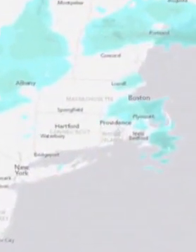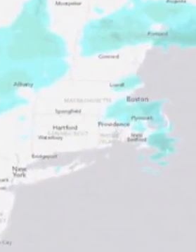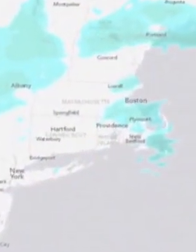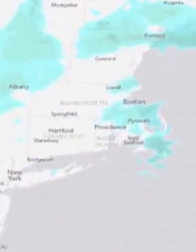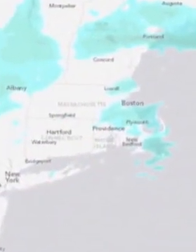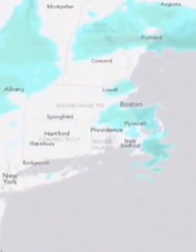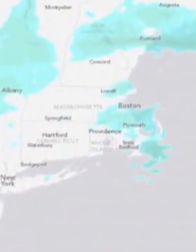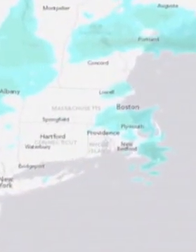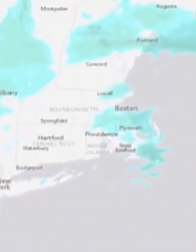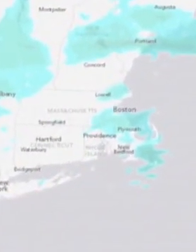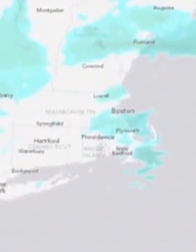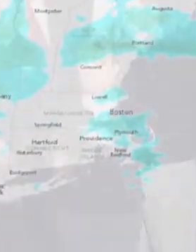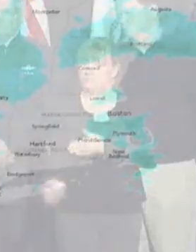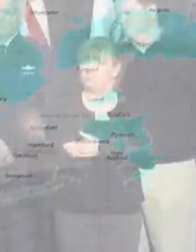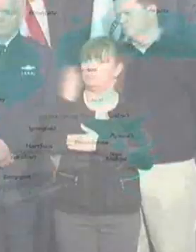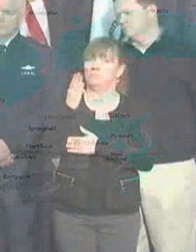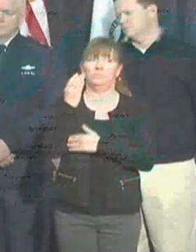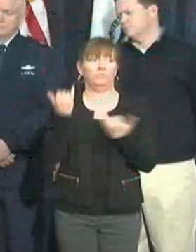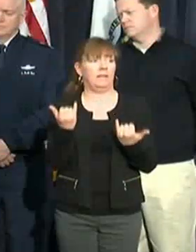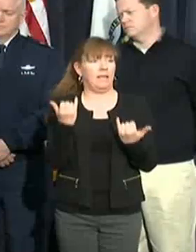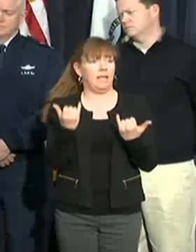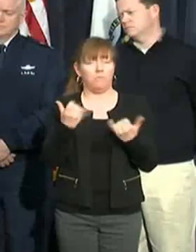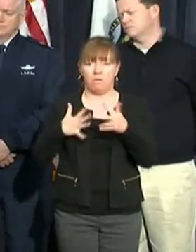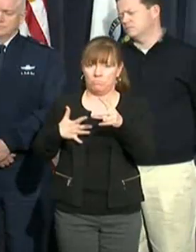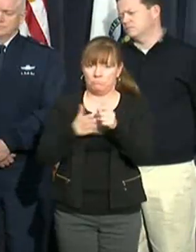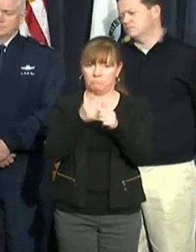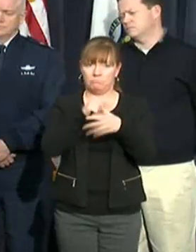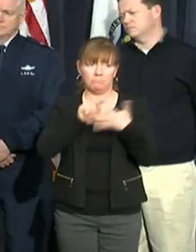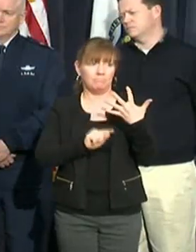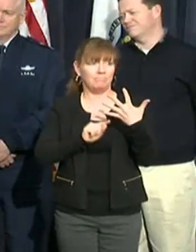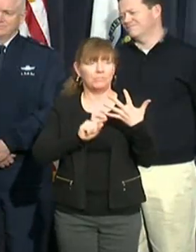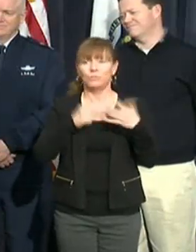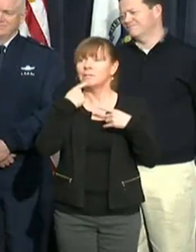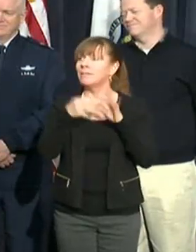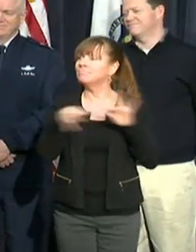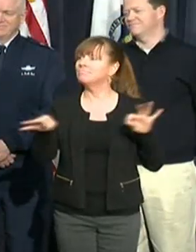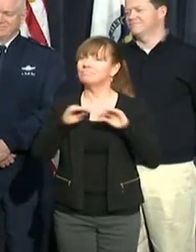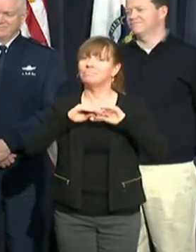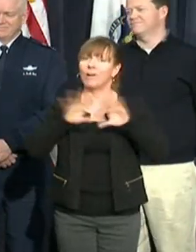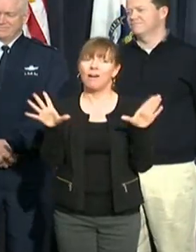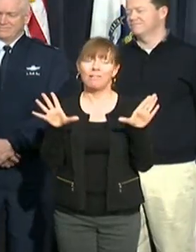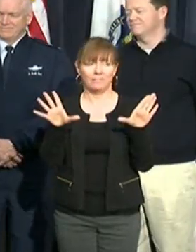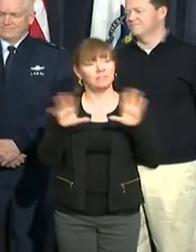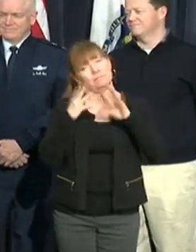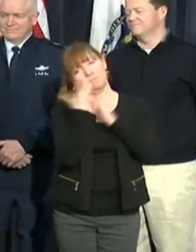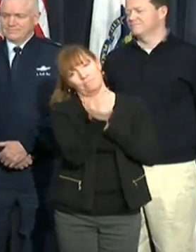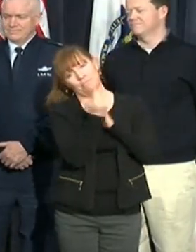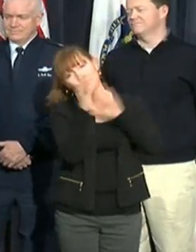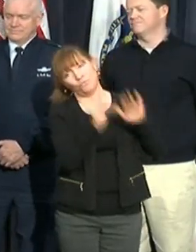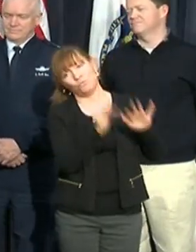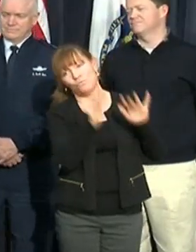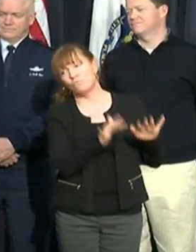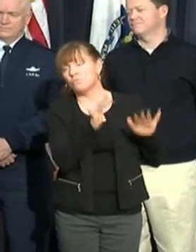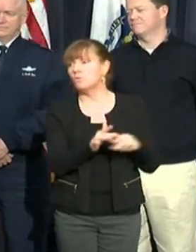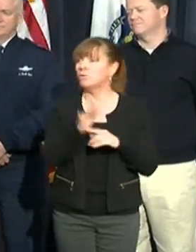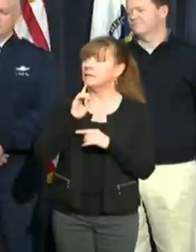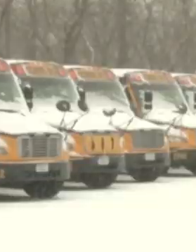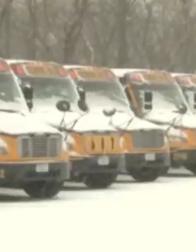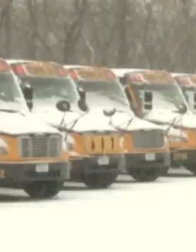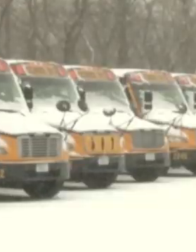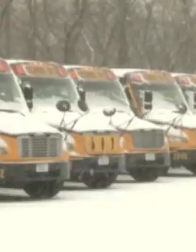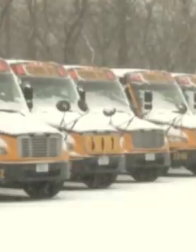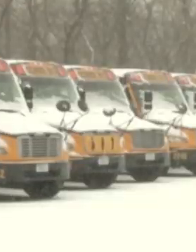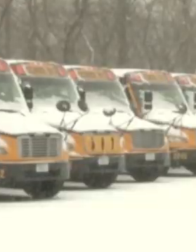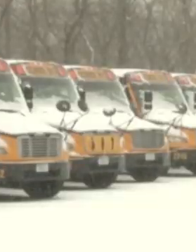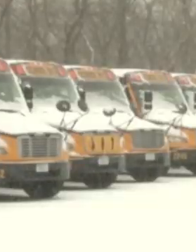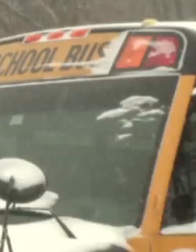stretching from Indiana to Maine. To state the obvious, it's snowing outside. Officials in Massachusetts are preparing for the worst. Many